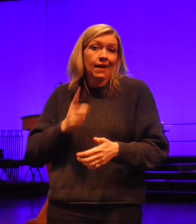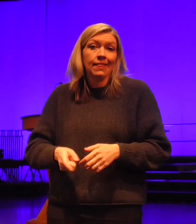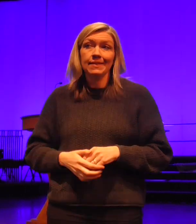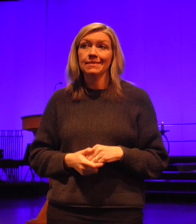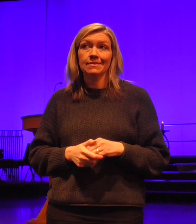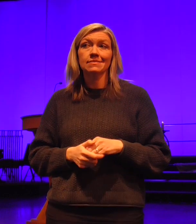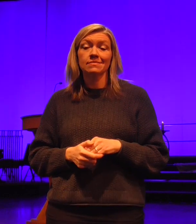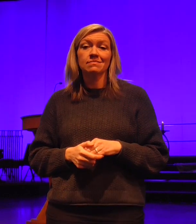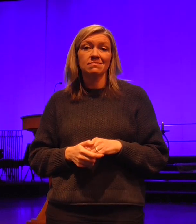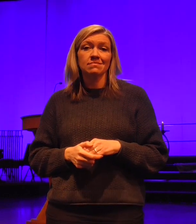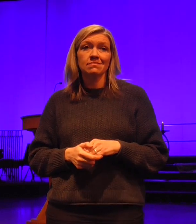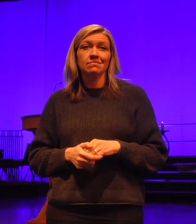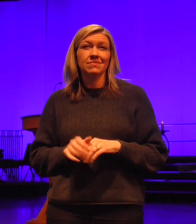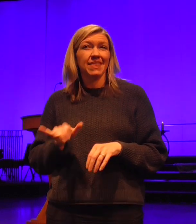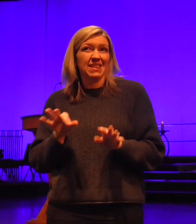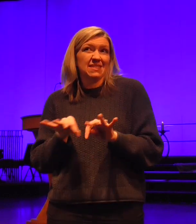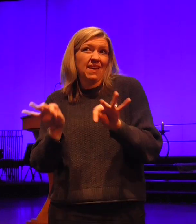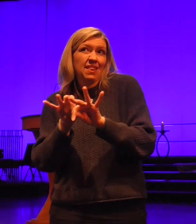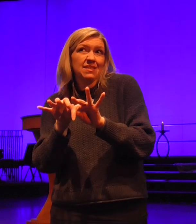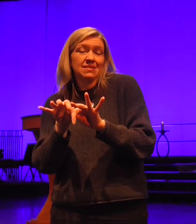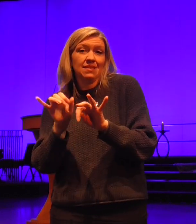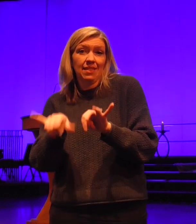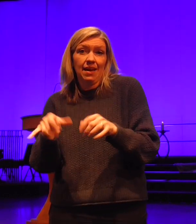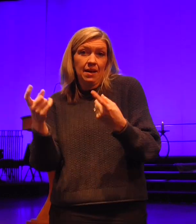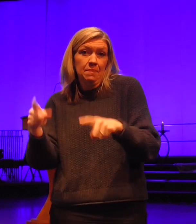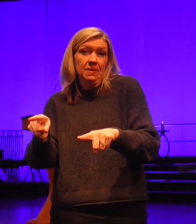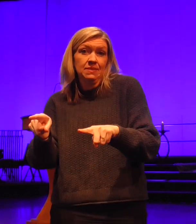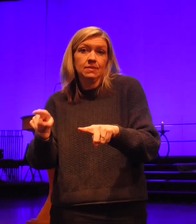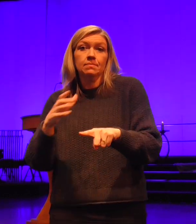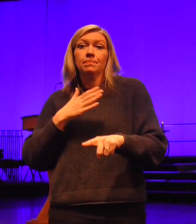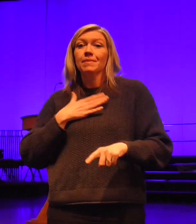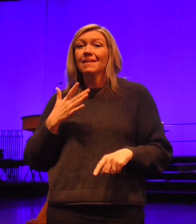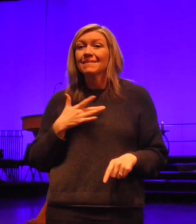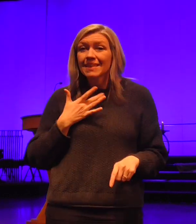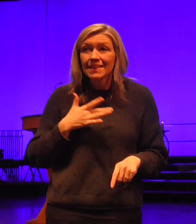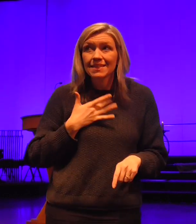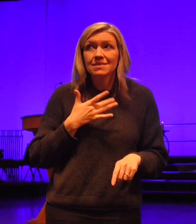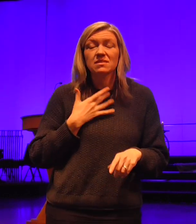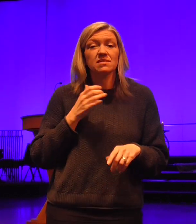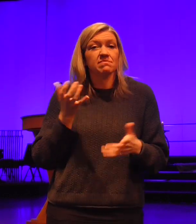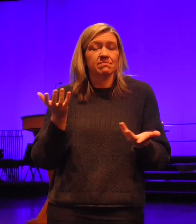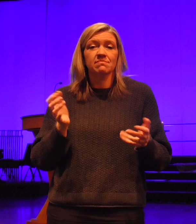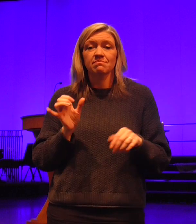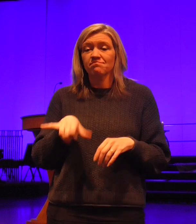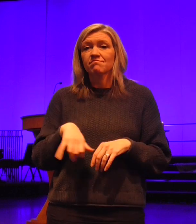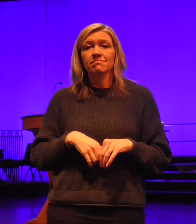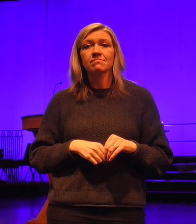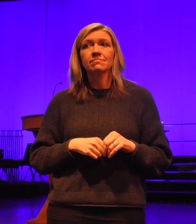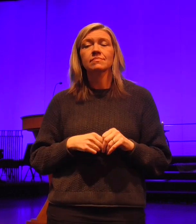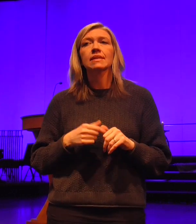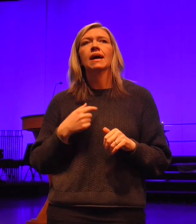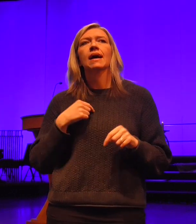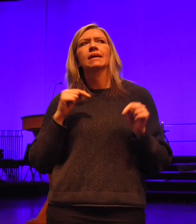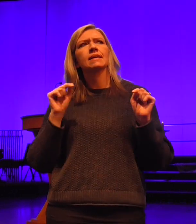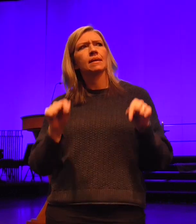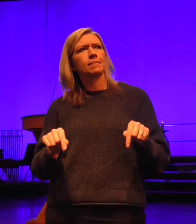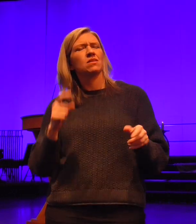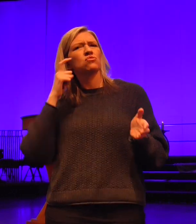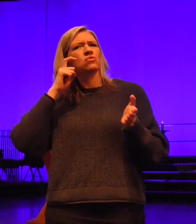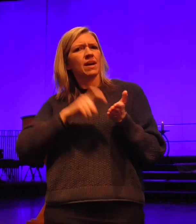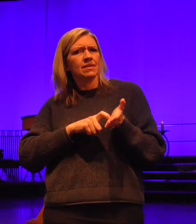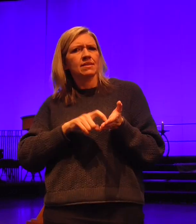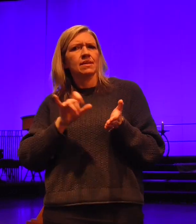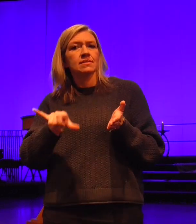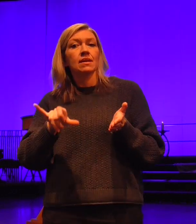valid. That's what's so. Those were my feelings. And I came in and recognized it. And